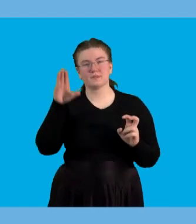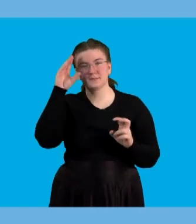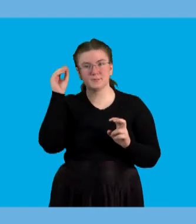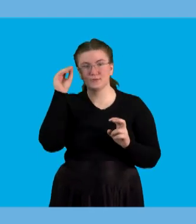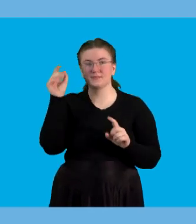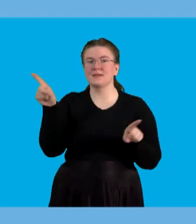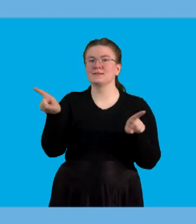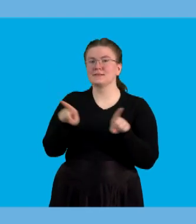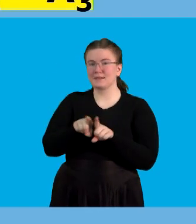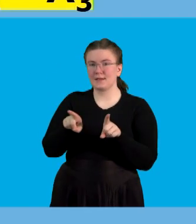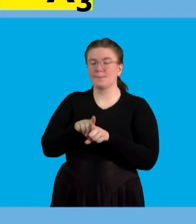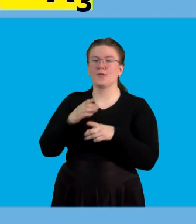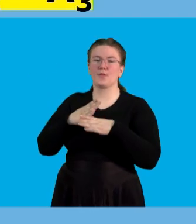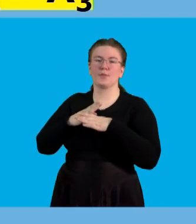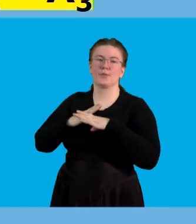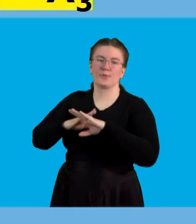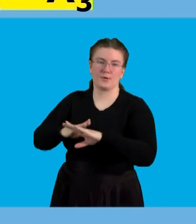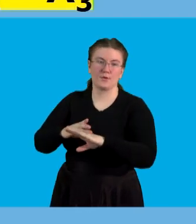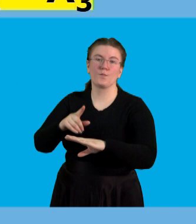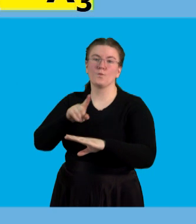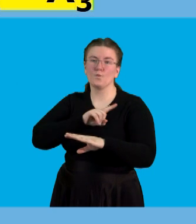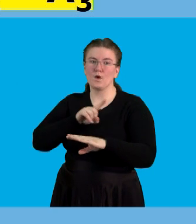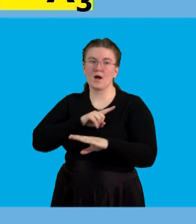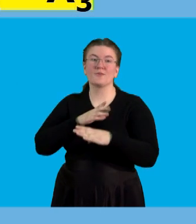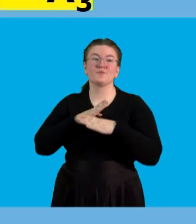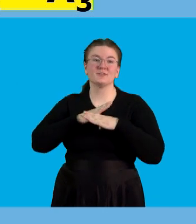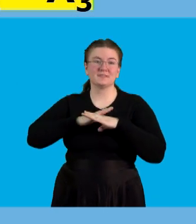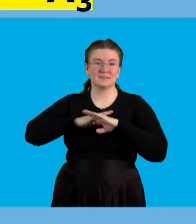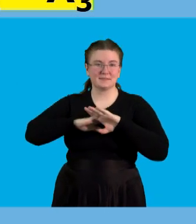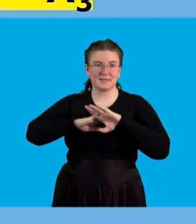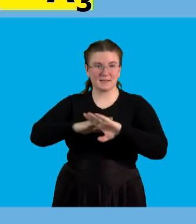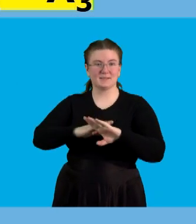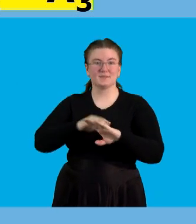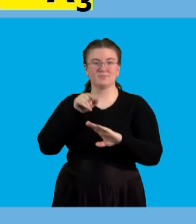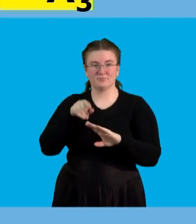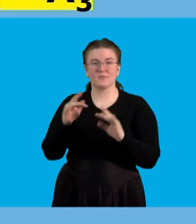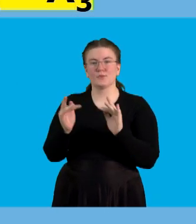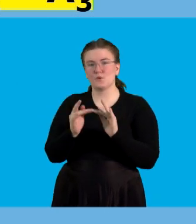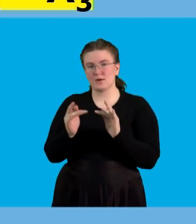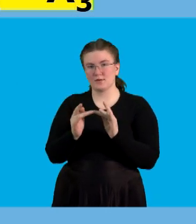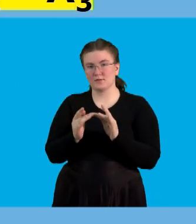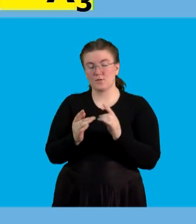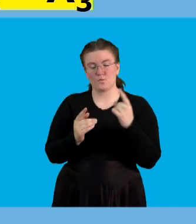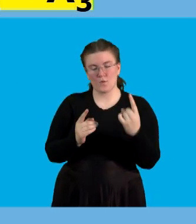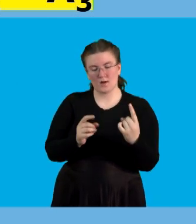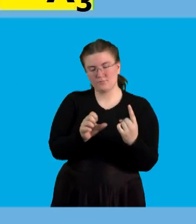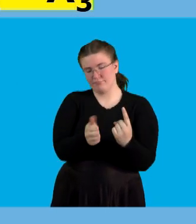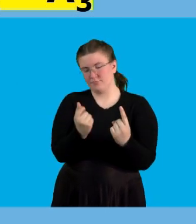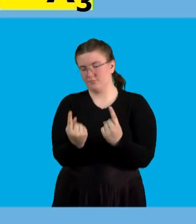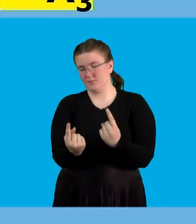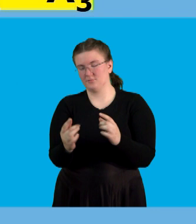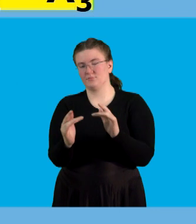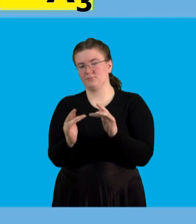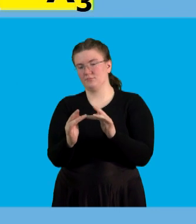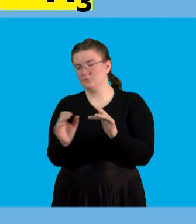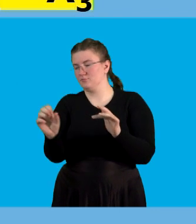to experience the same resistance in series, because the resistance in series, the resistors are going to be connected one